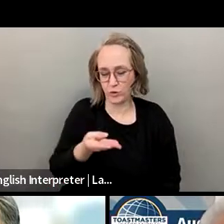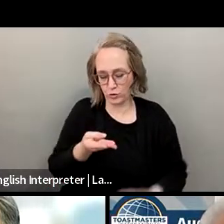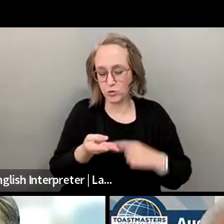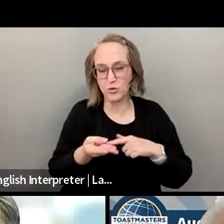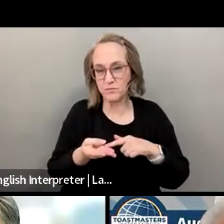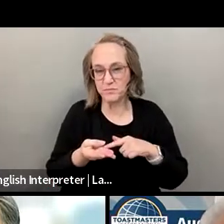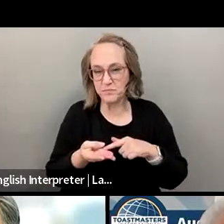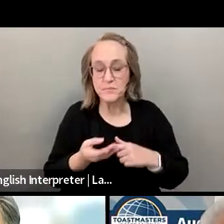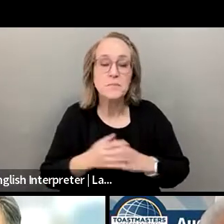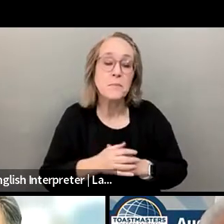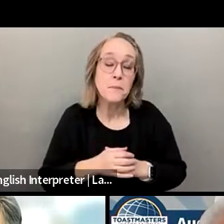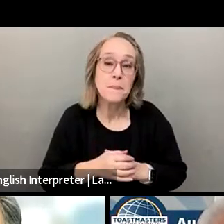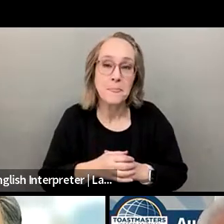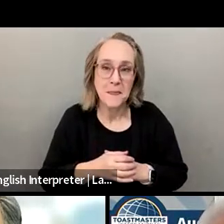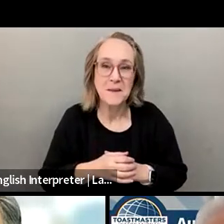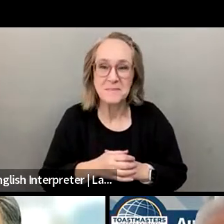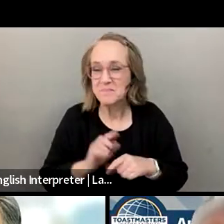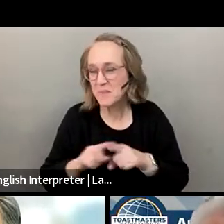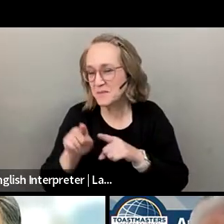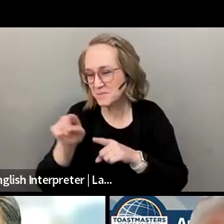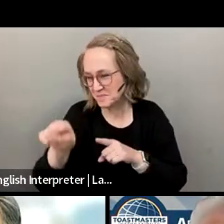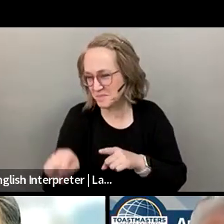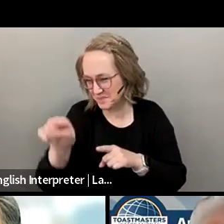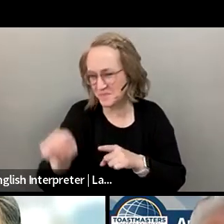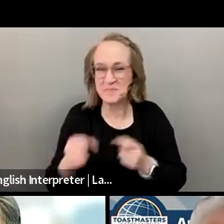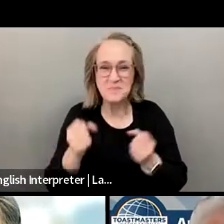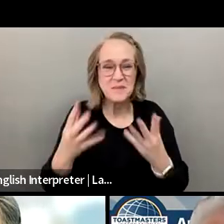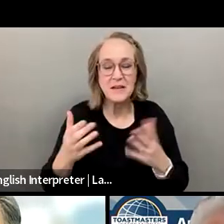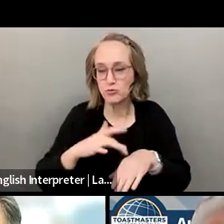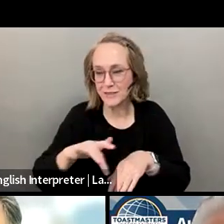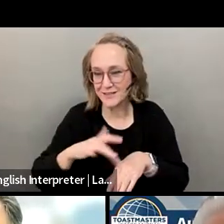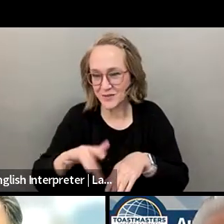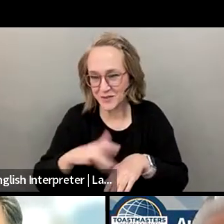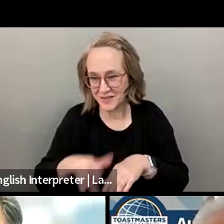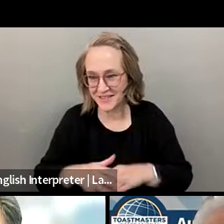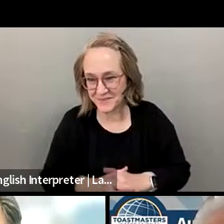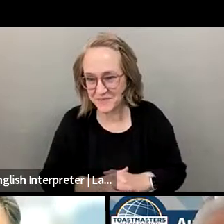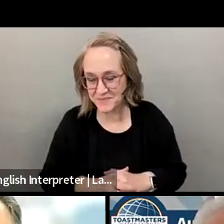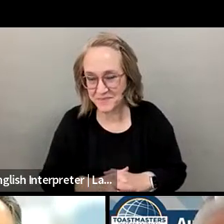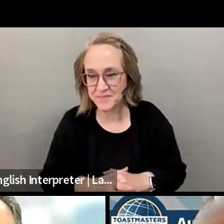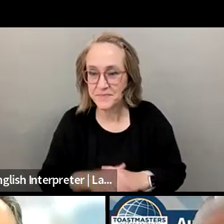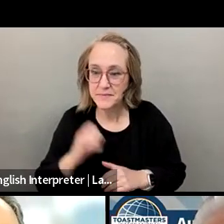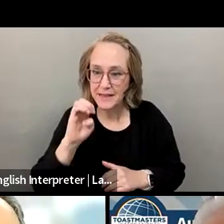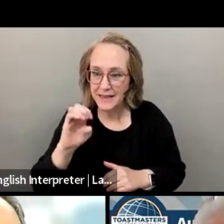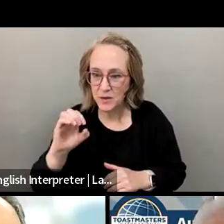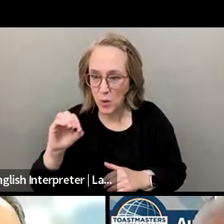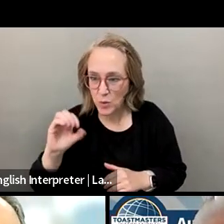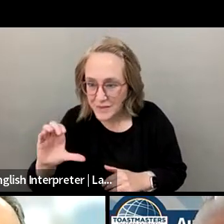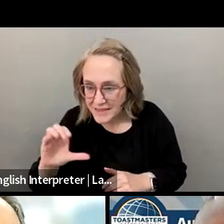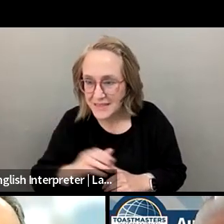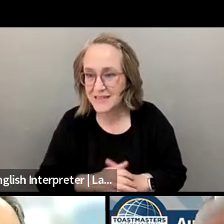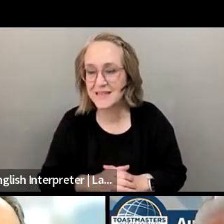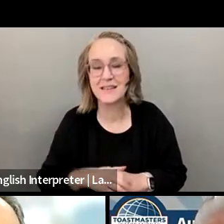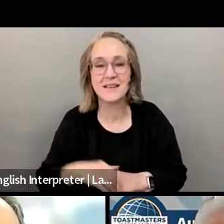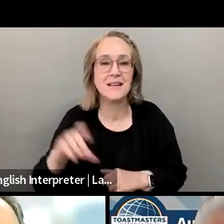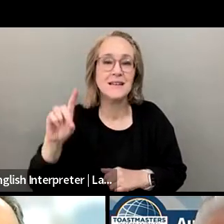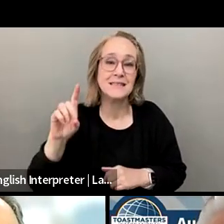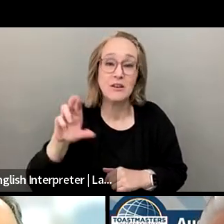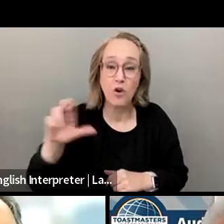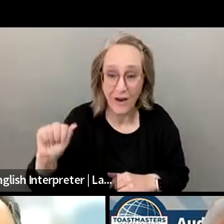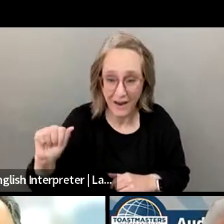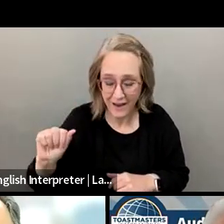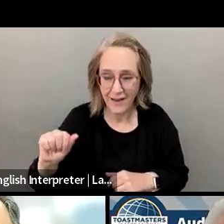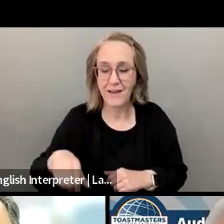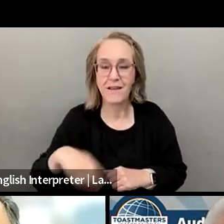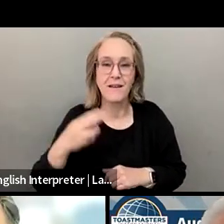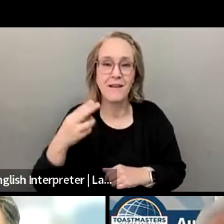mind. But avail yourself of the resources that are available at EEOC, Disability Rights Arizona,